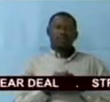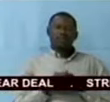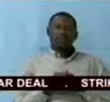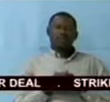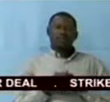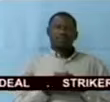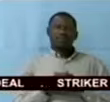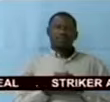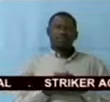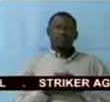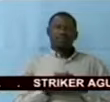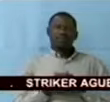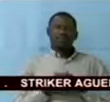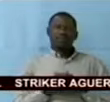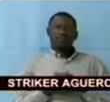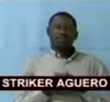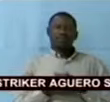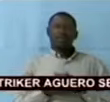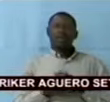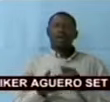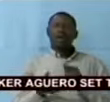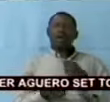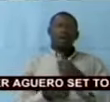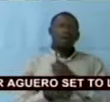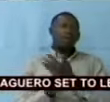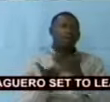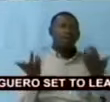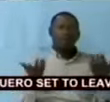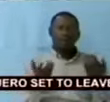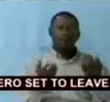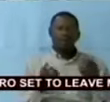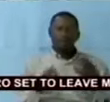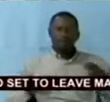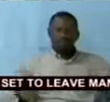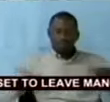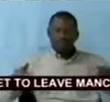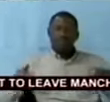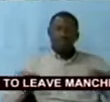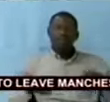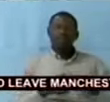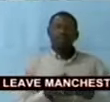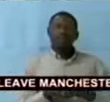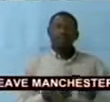And then the how many wheels? The two back tires went off.